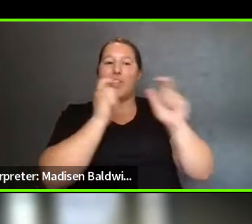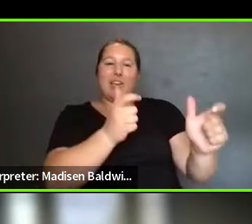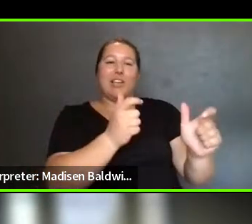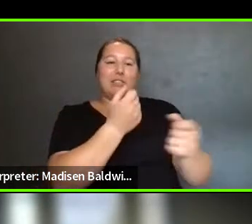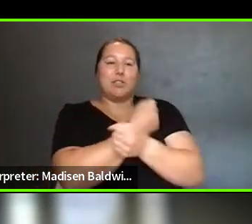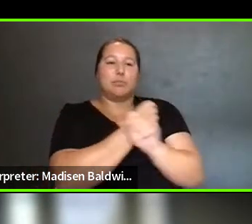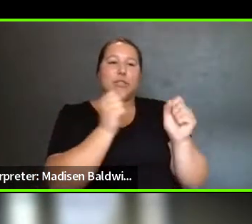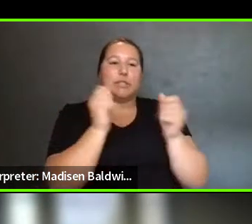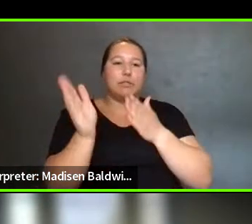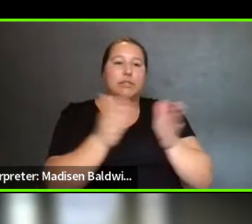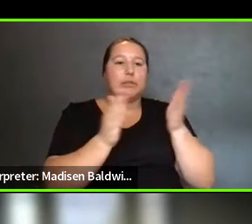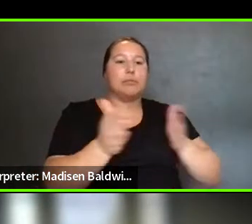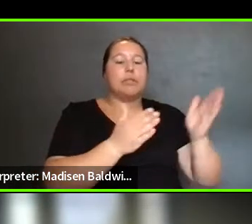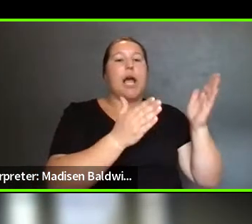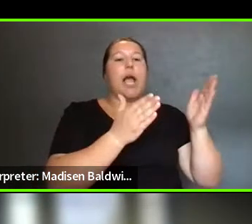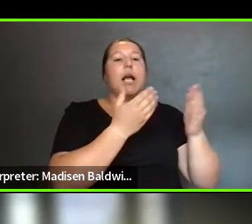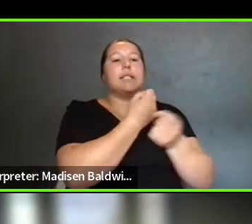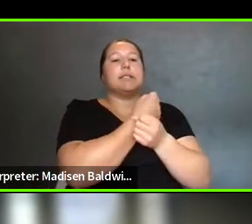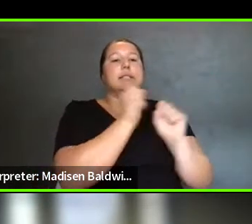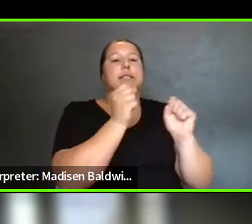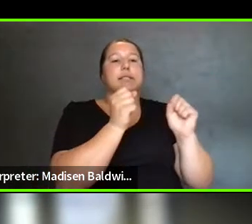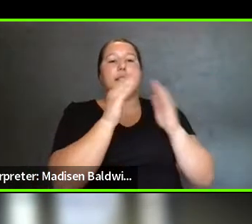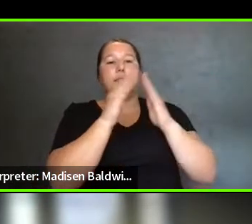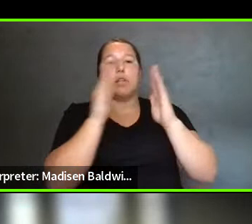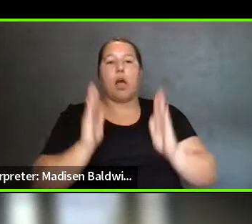can address what might be occurring.